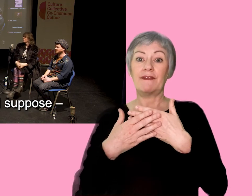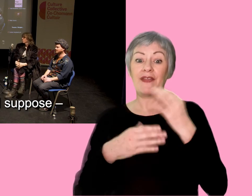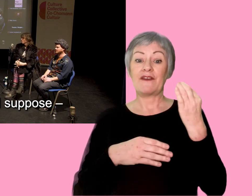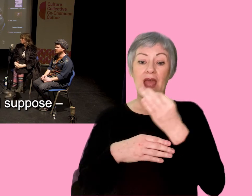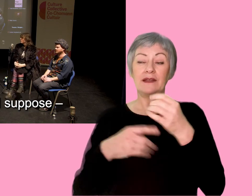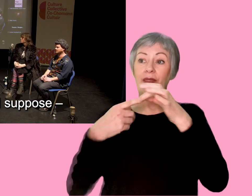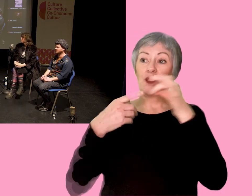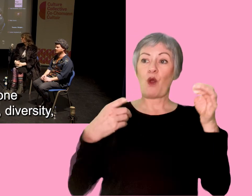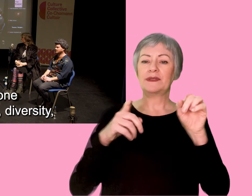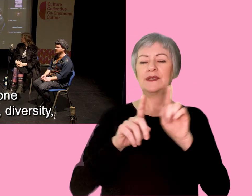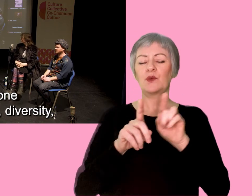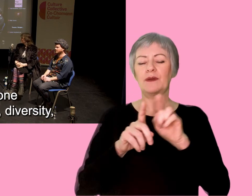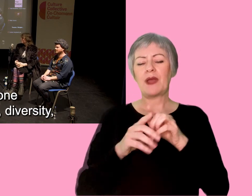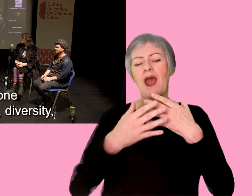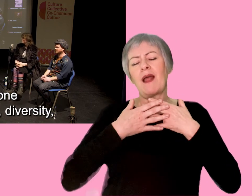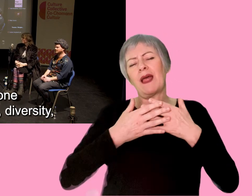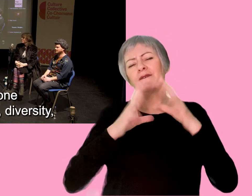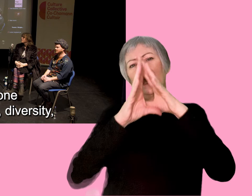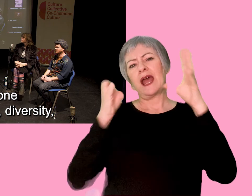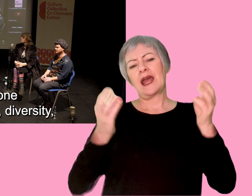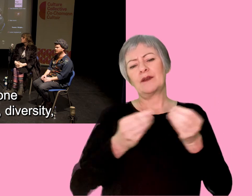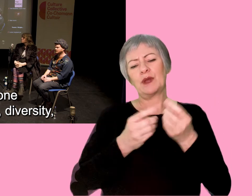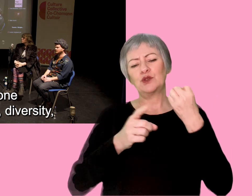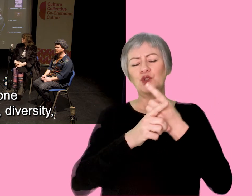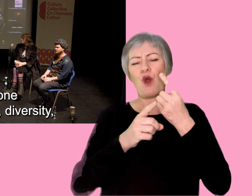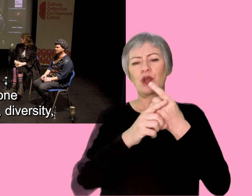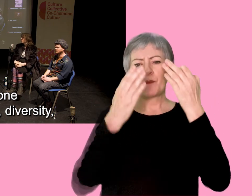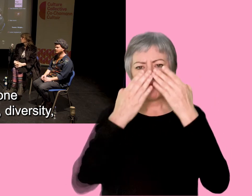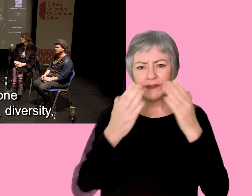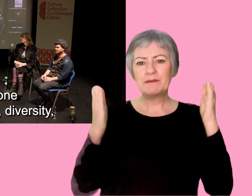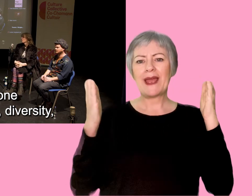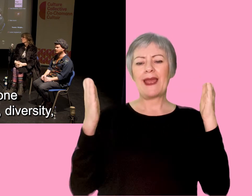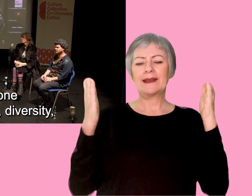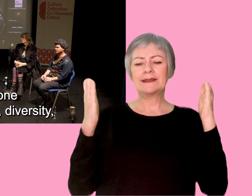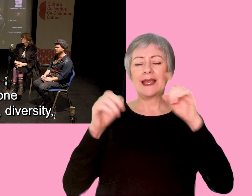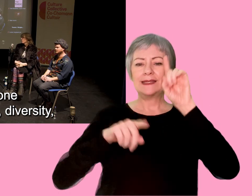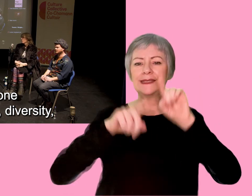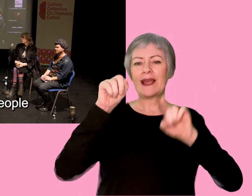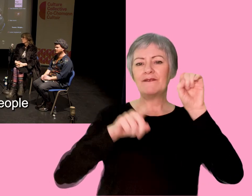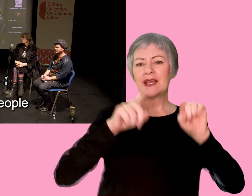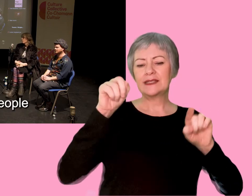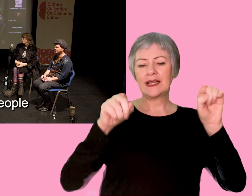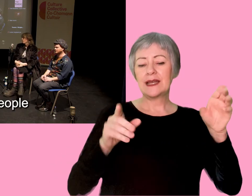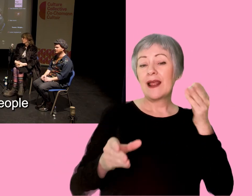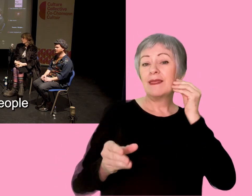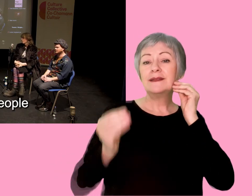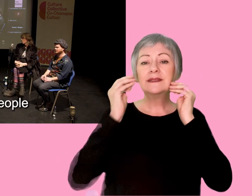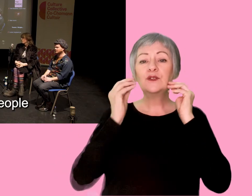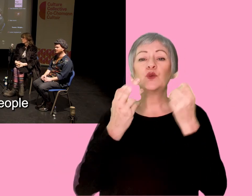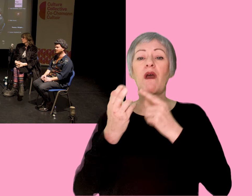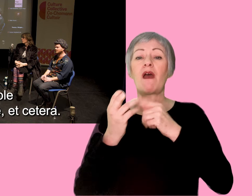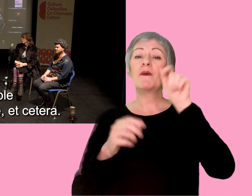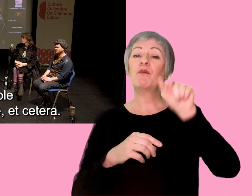they've commented, I suppose, I love how everyone is talking about respect, diversity, listening to other